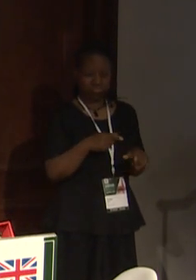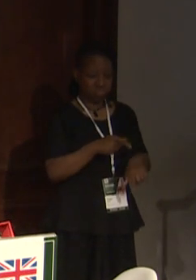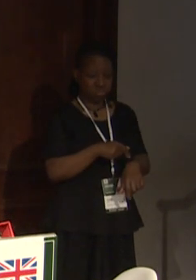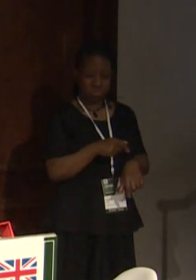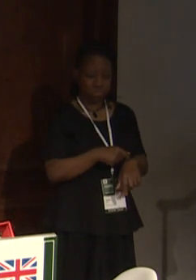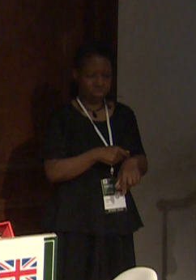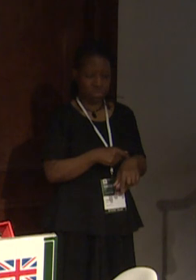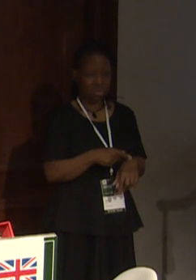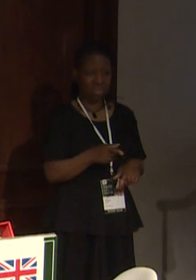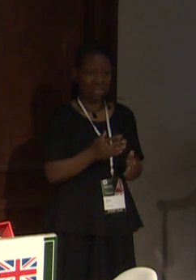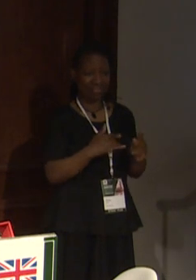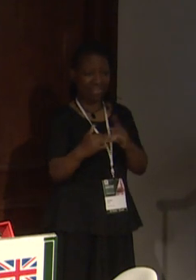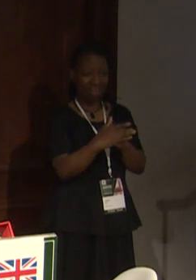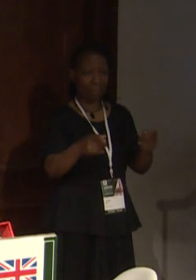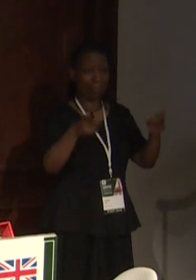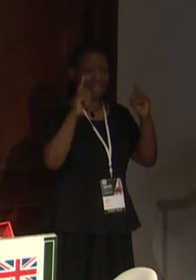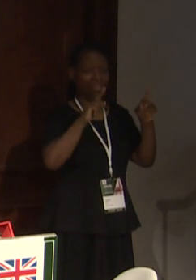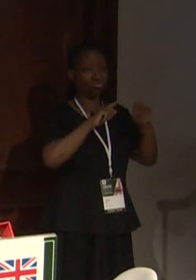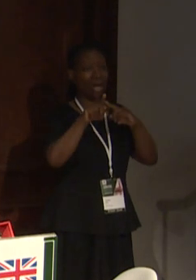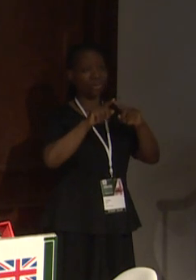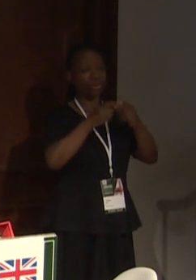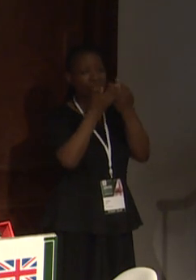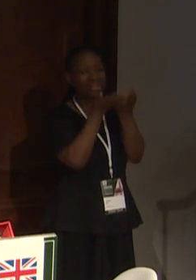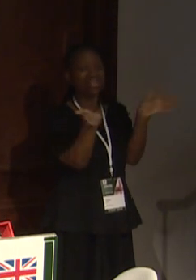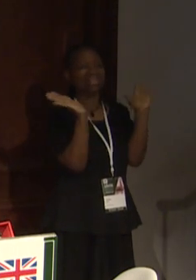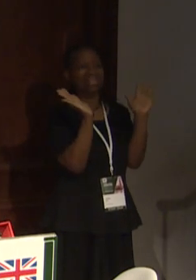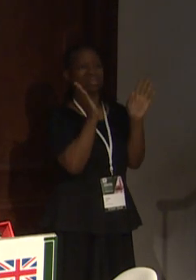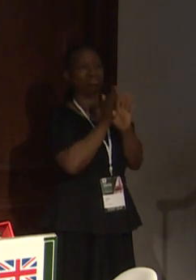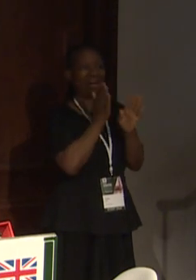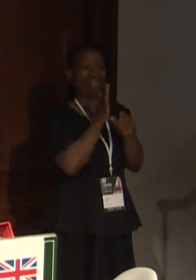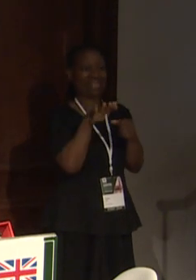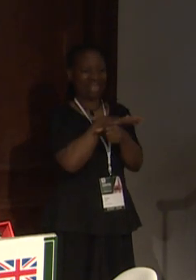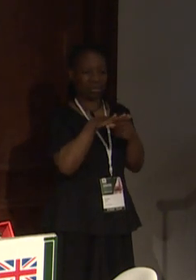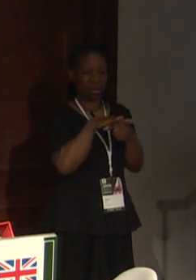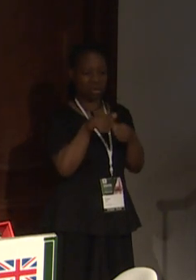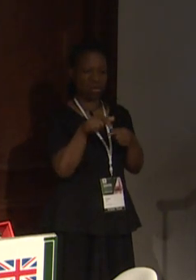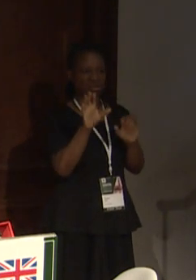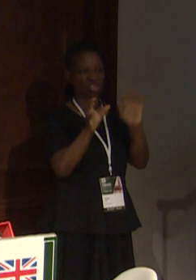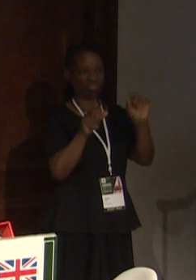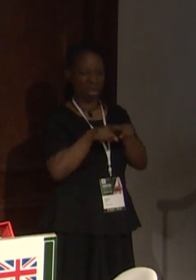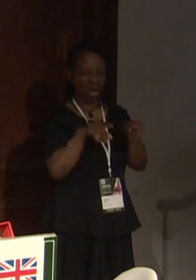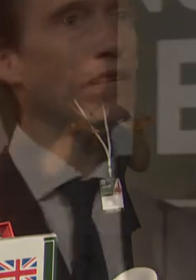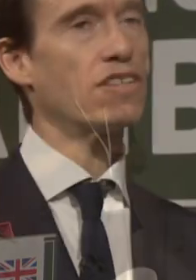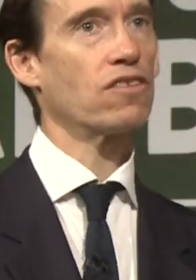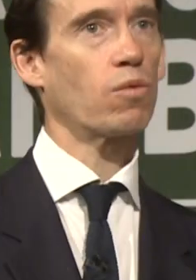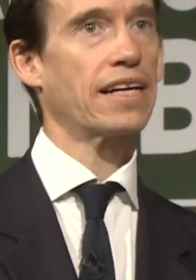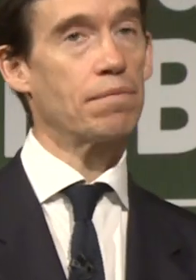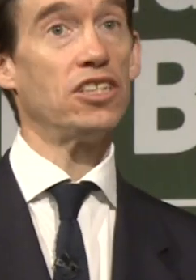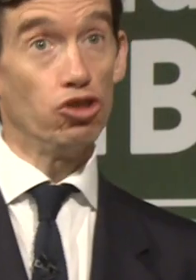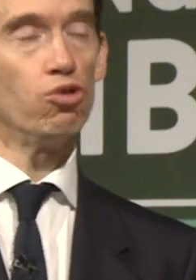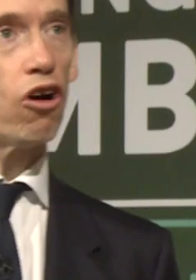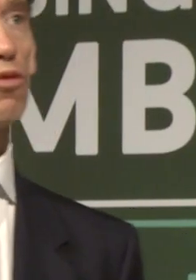as an environment minister in Britain trying to unlock the private sector, even in a wealthy country like Britain, it's really tough. There are many reasons